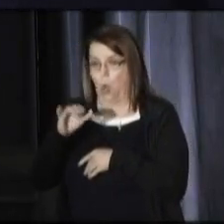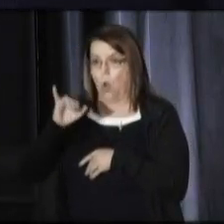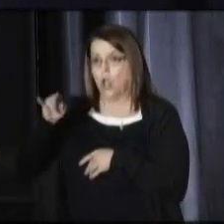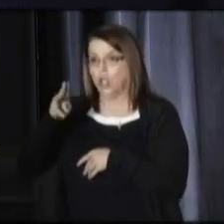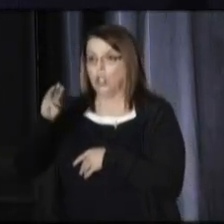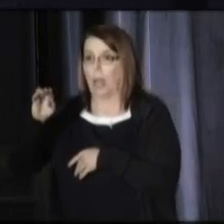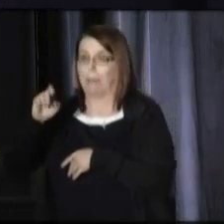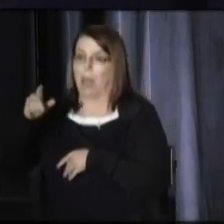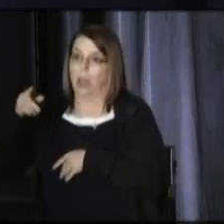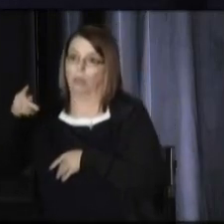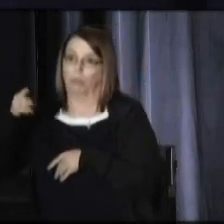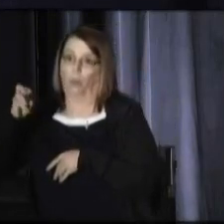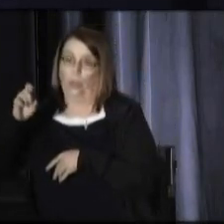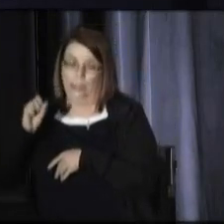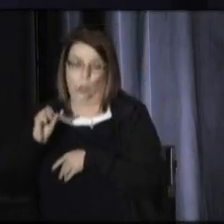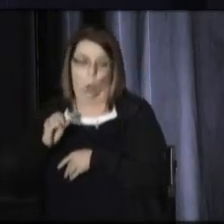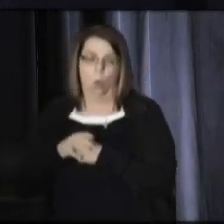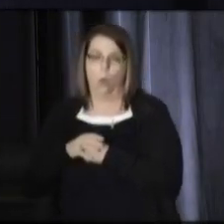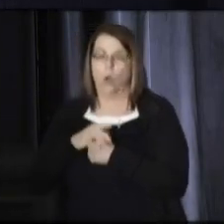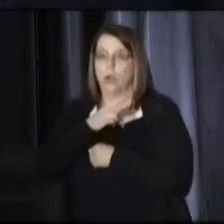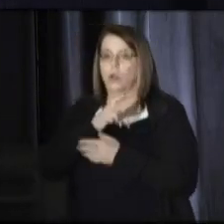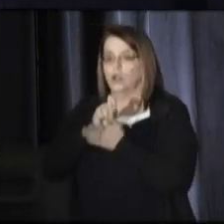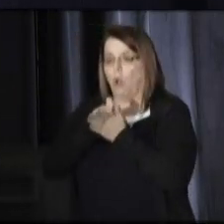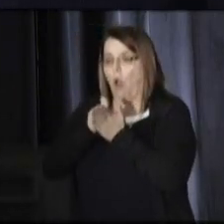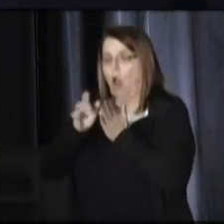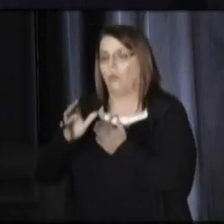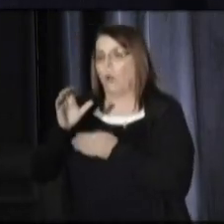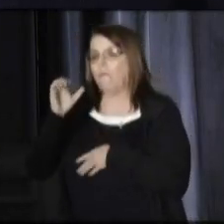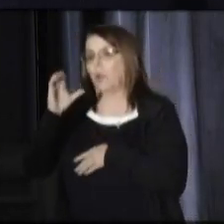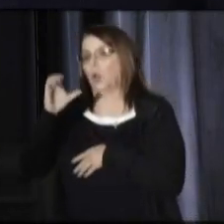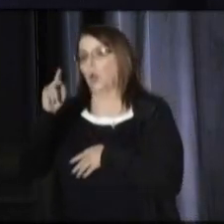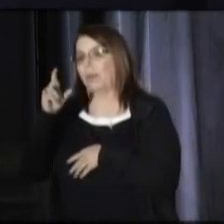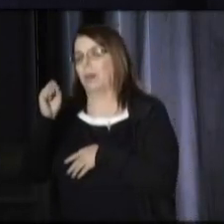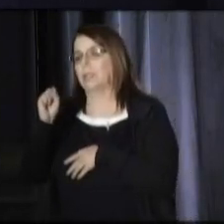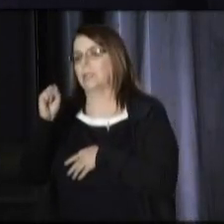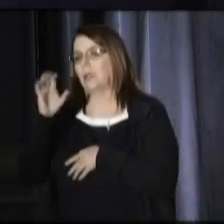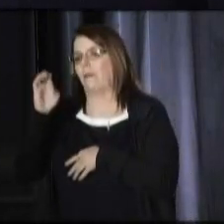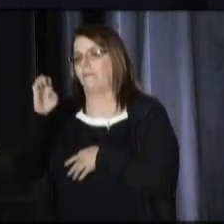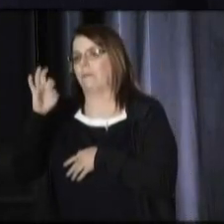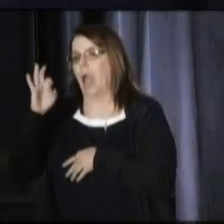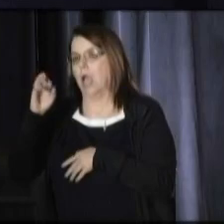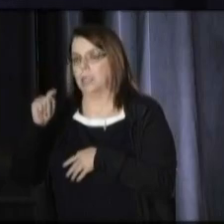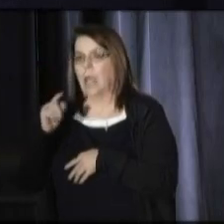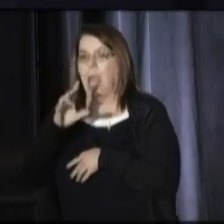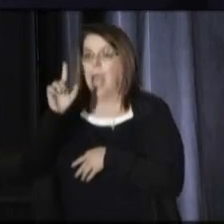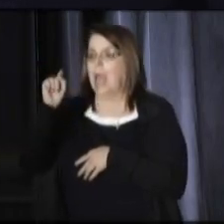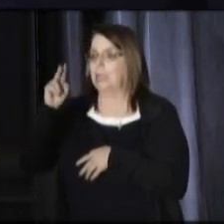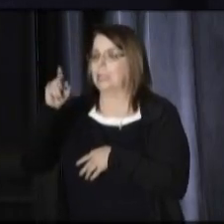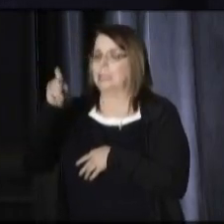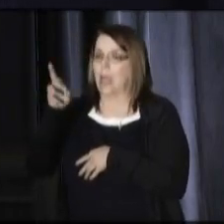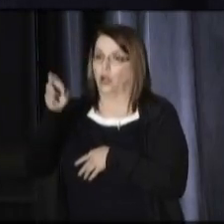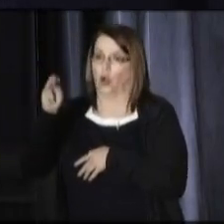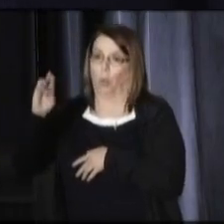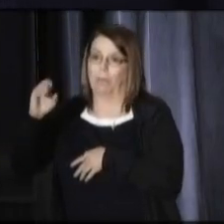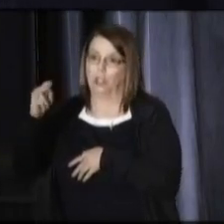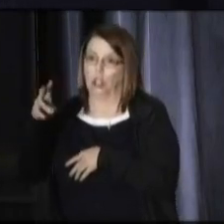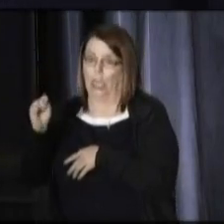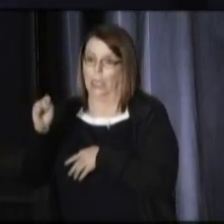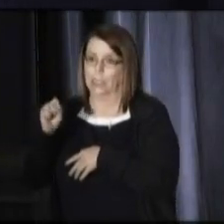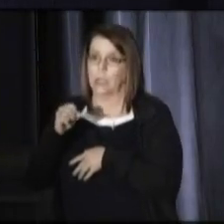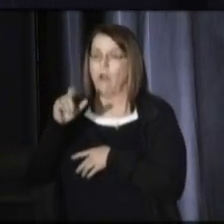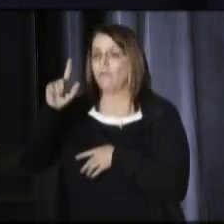organizing and for working with us as literary partners. And thank you to all of you for attending. I have the honor of introducing